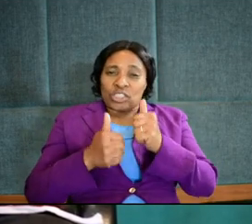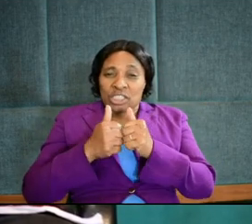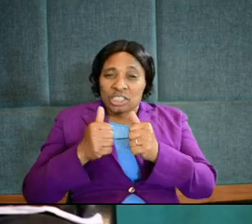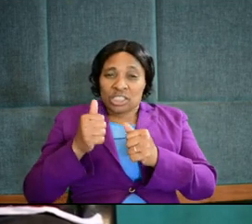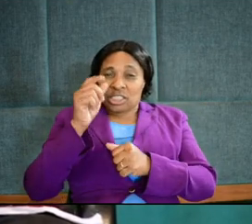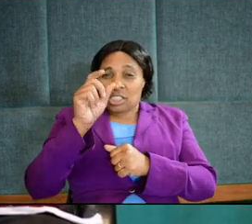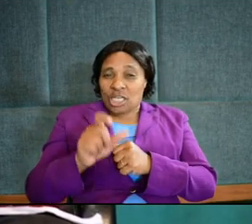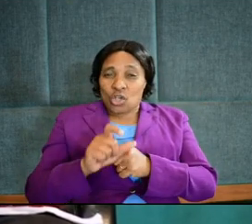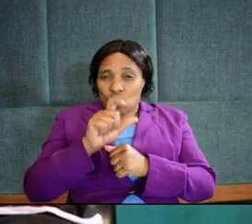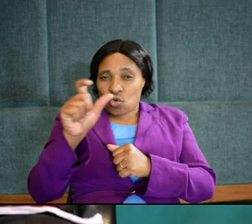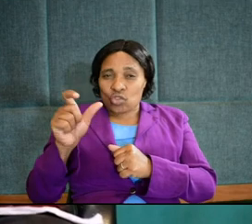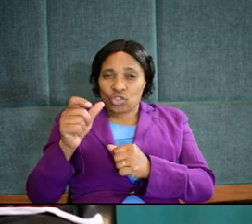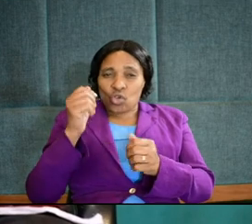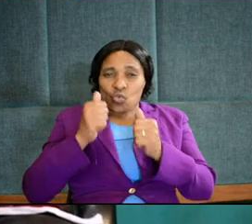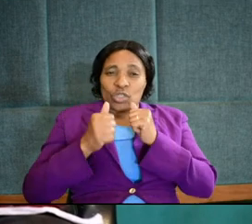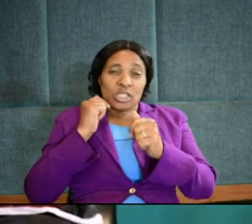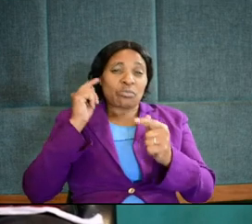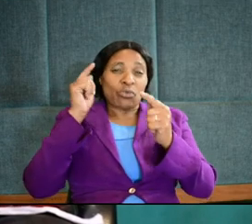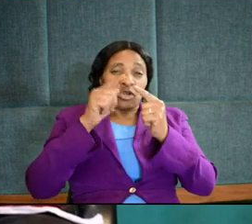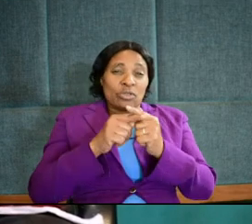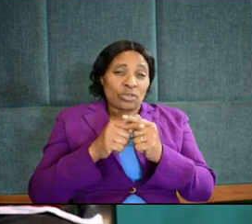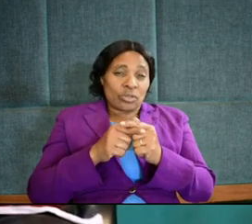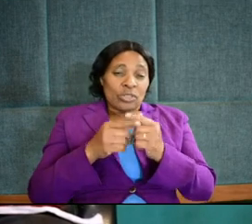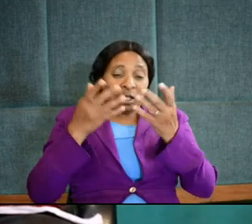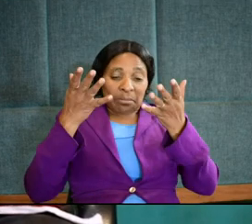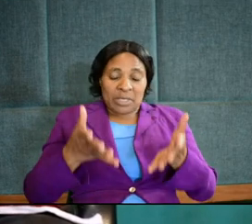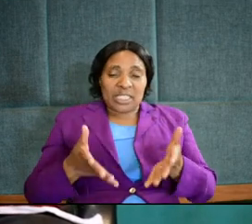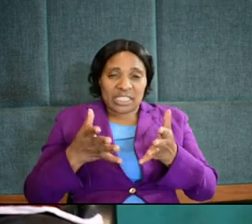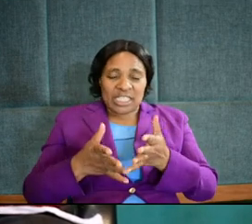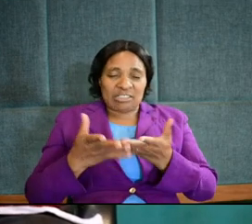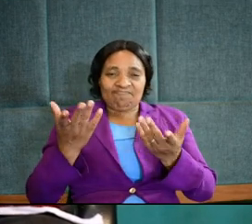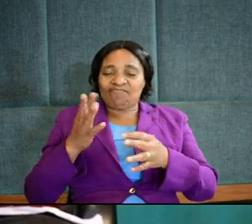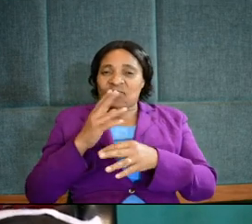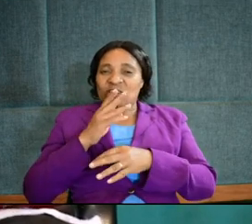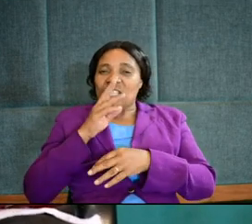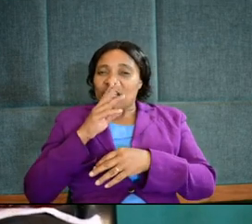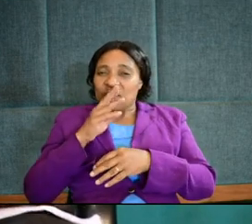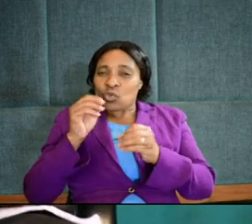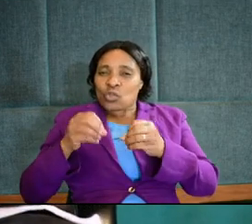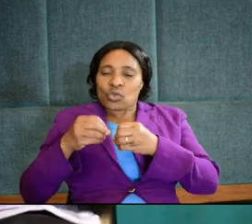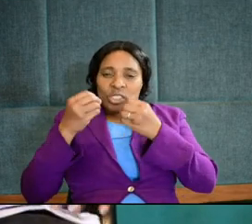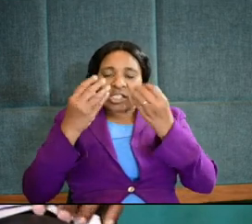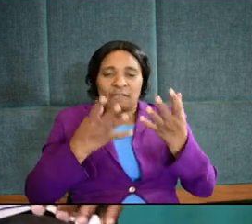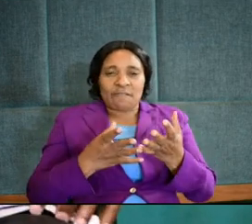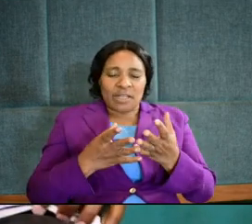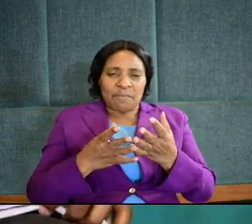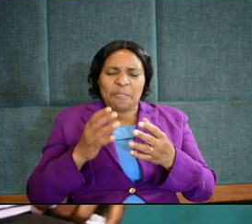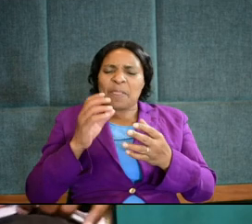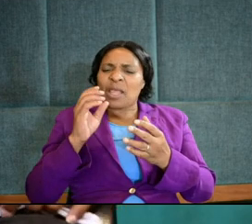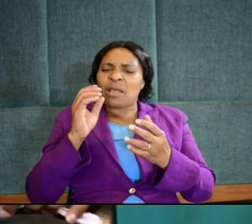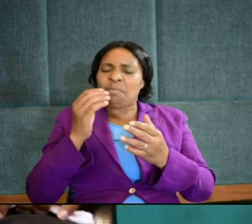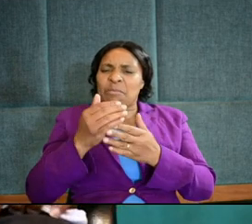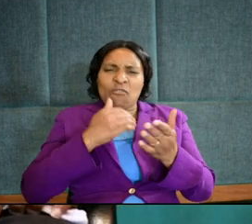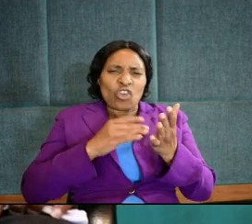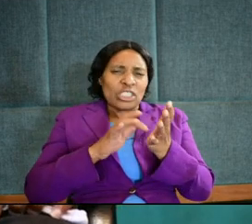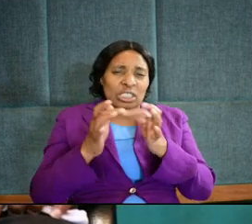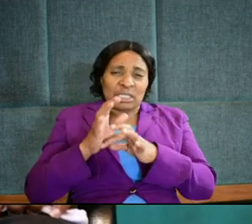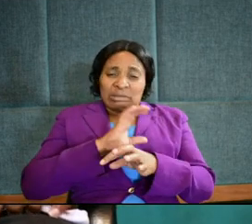And it was pointed to by the brazen snake that was placed on a pole. In fact, Christ, before he began his